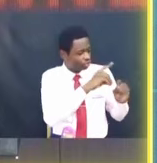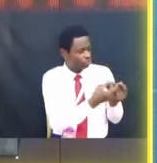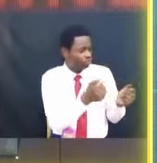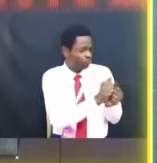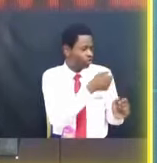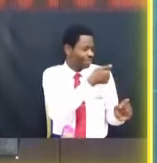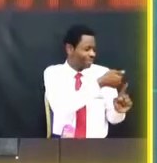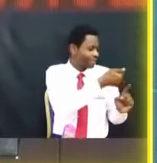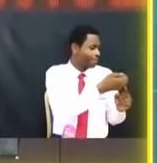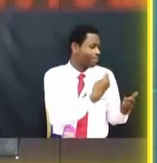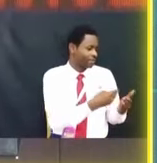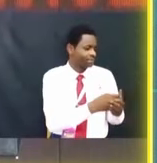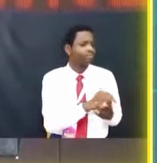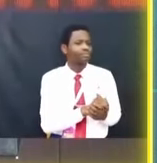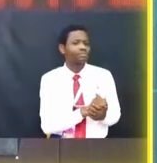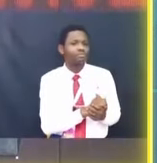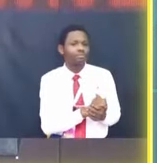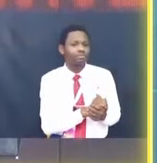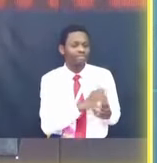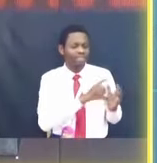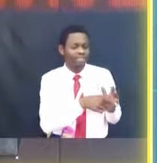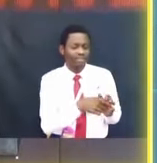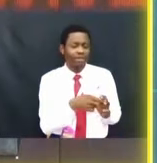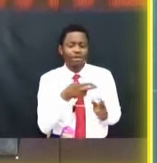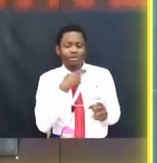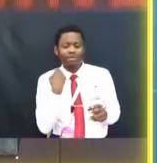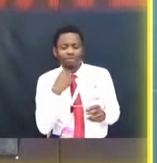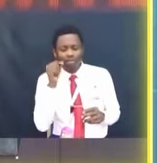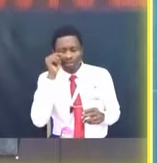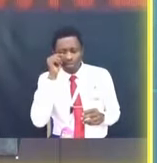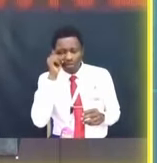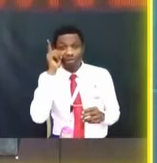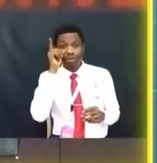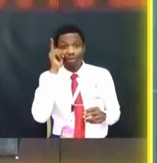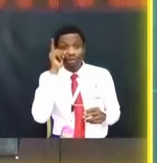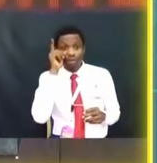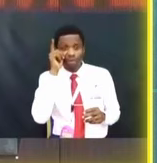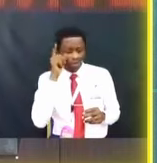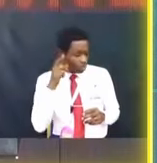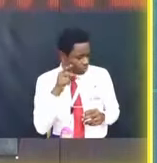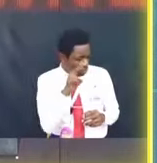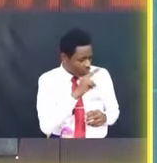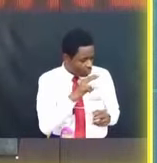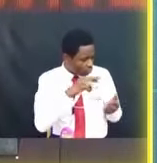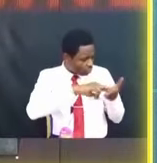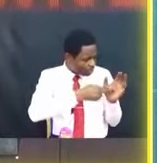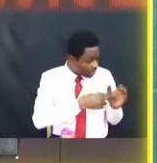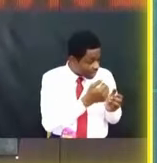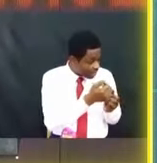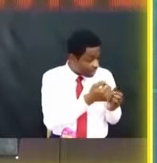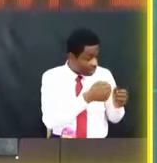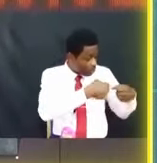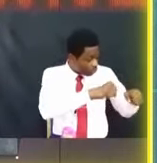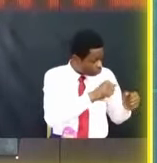So as he was saying it, this pastor woke up and said, what? You are going to repair